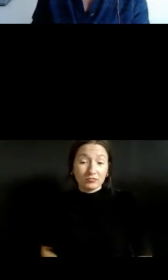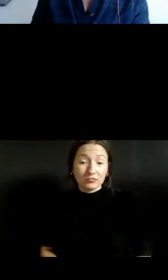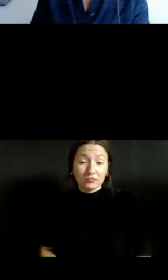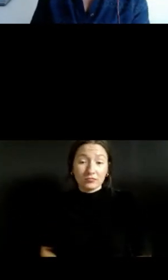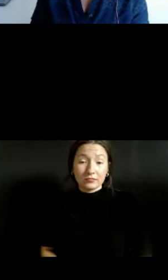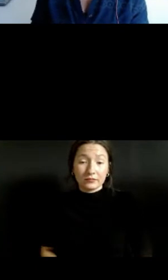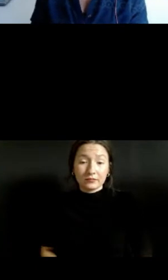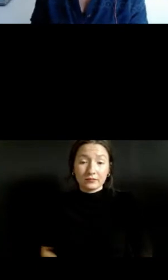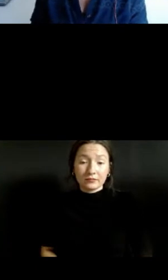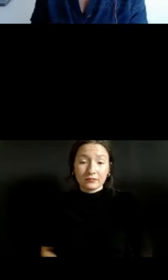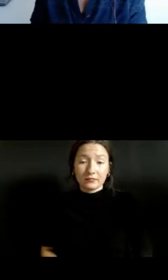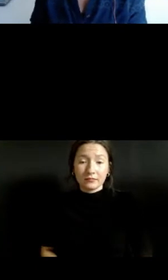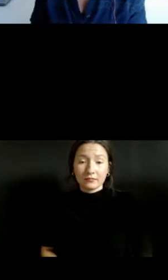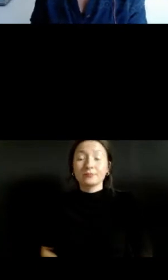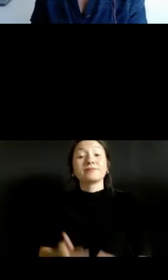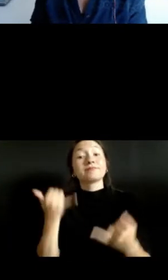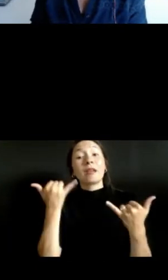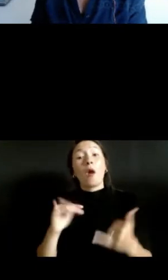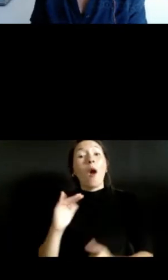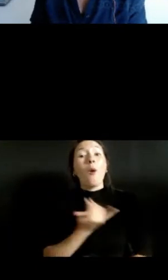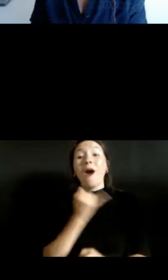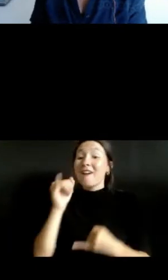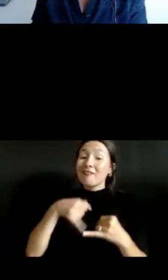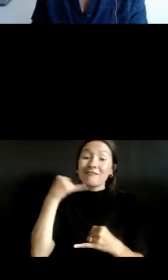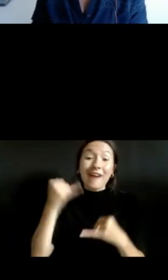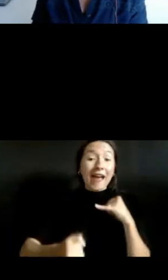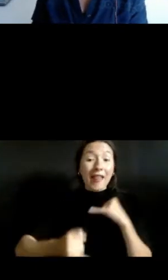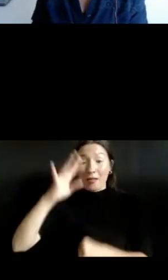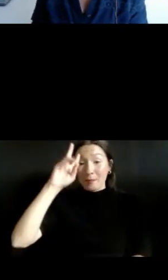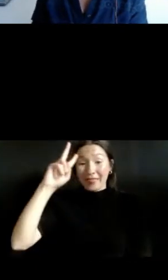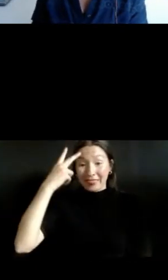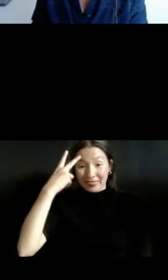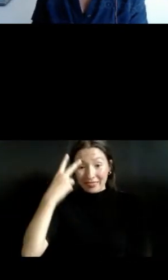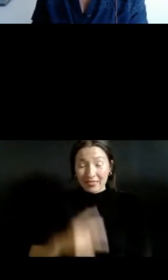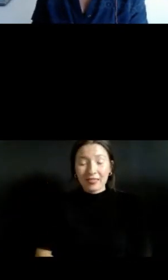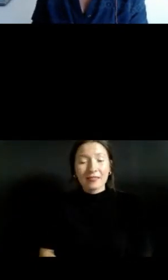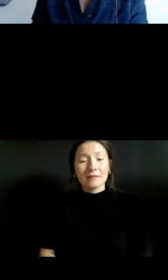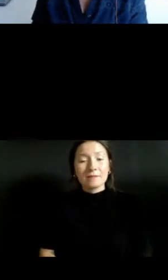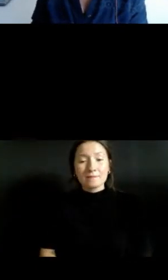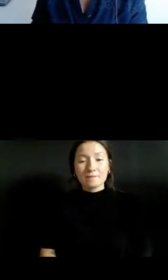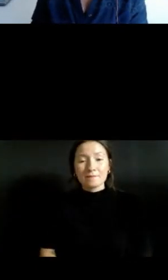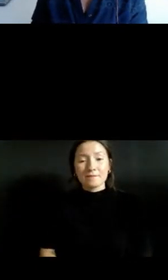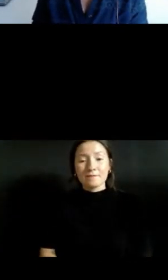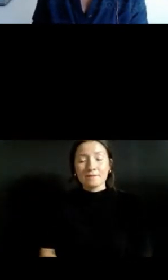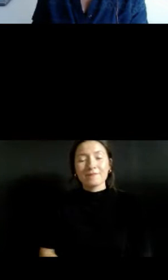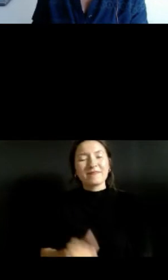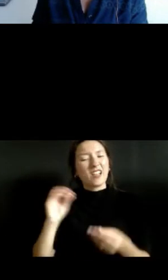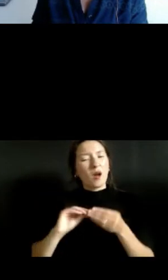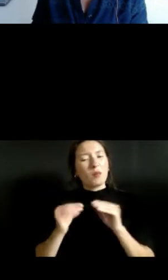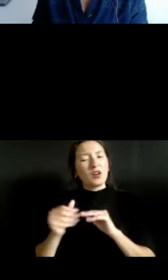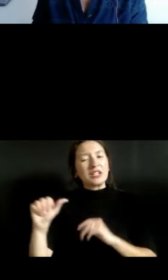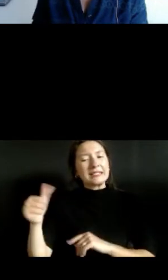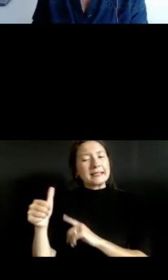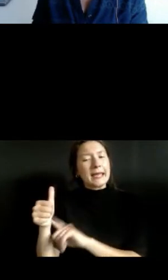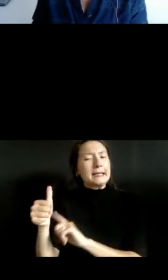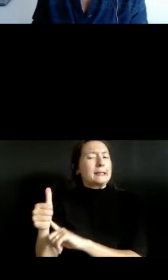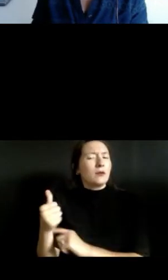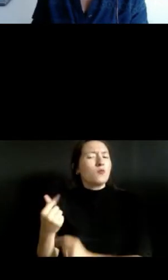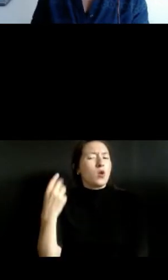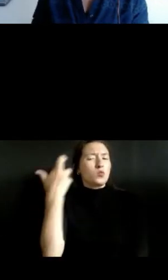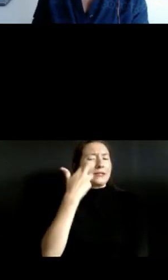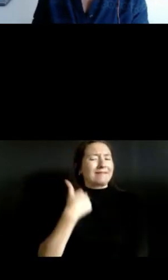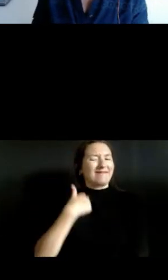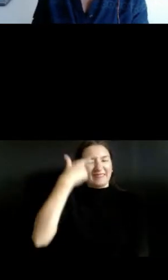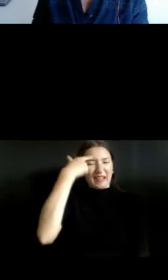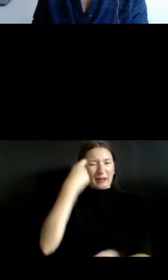believe so many e-learning designers and developers fail to engage with accessibility. And this is the idea that we can't make